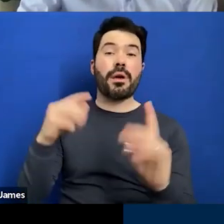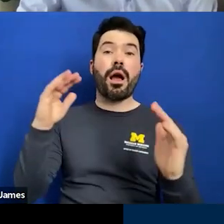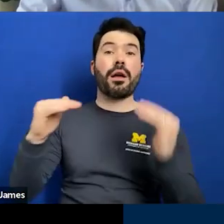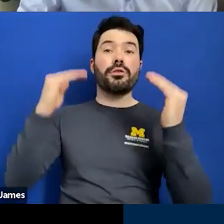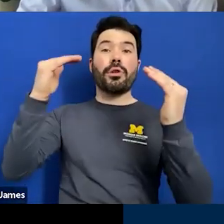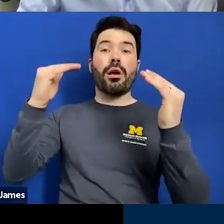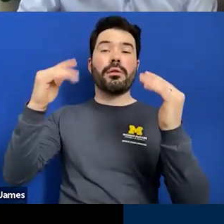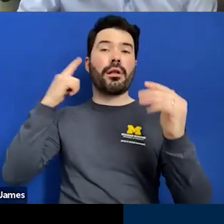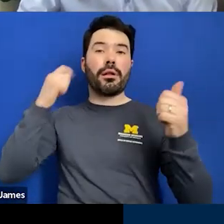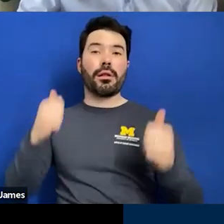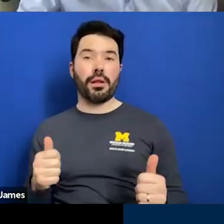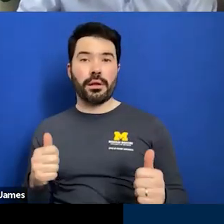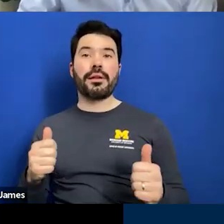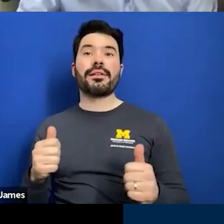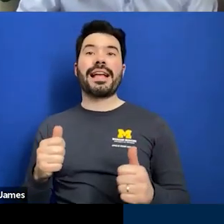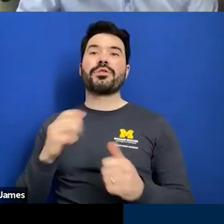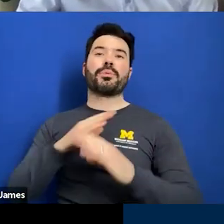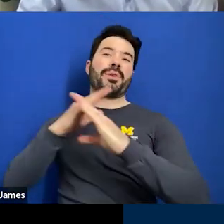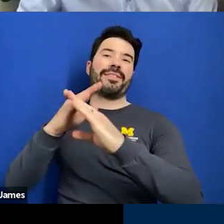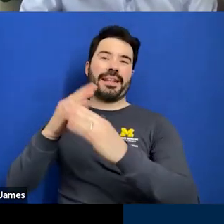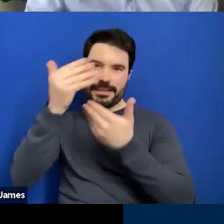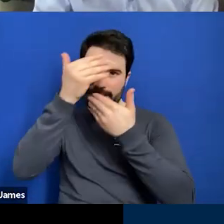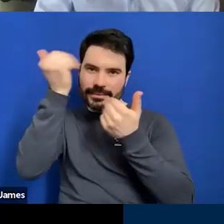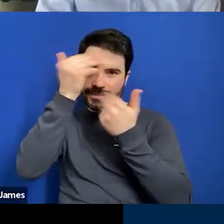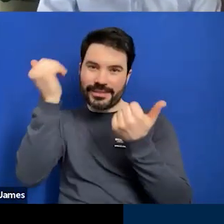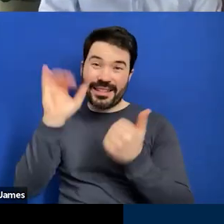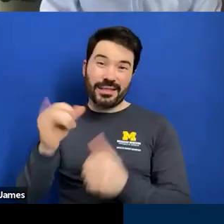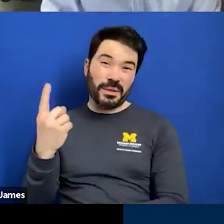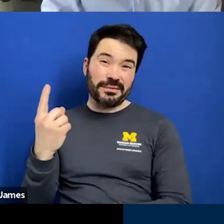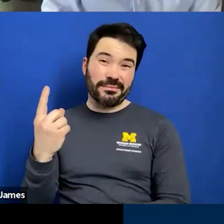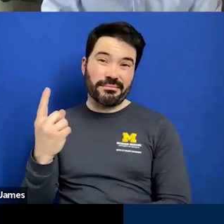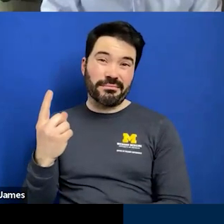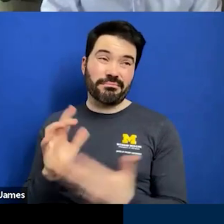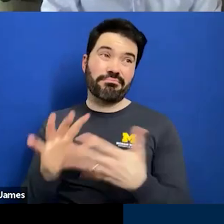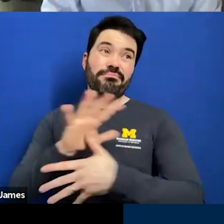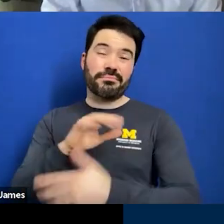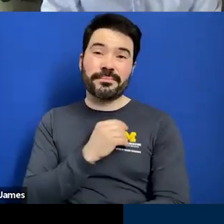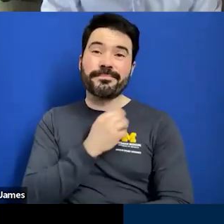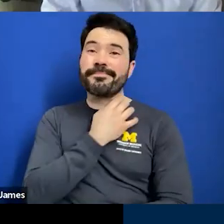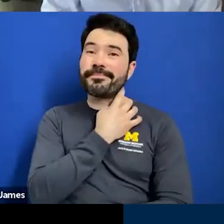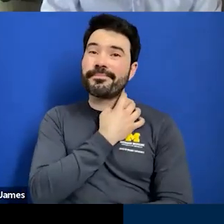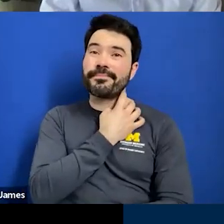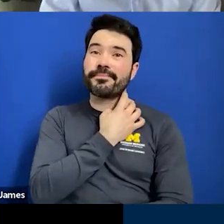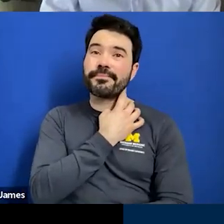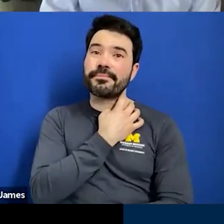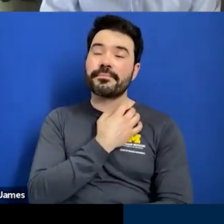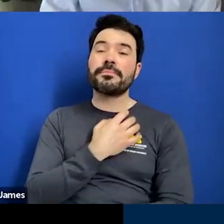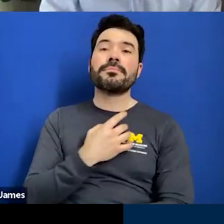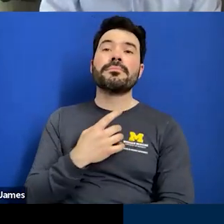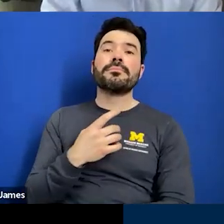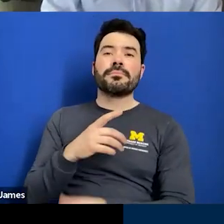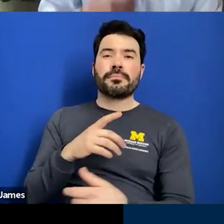loss, is preventing dementia. One of the things. The most recent data that we